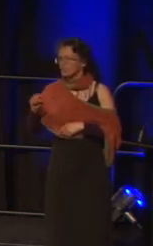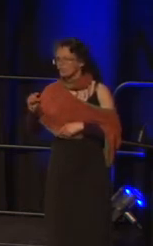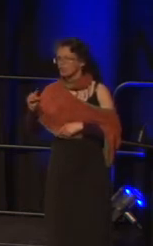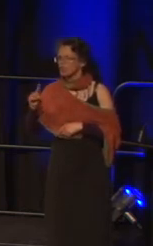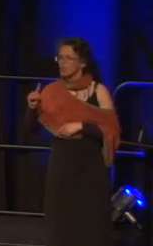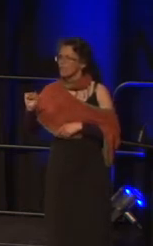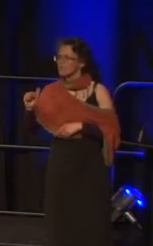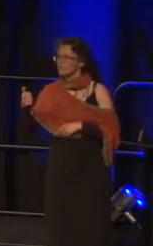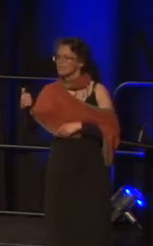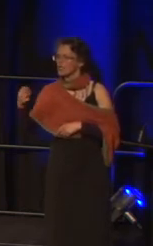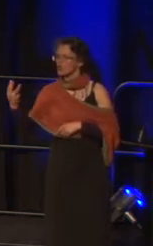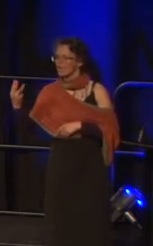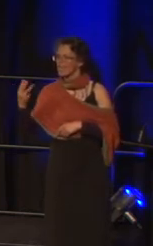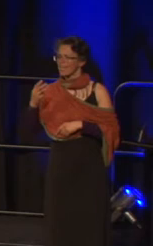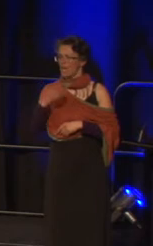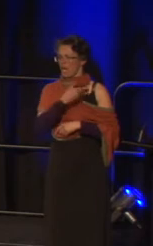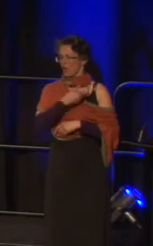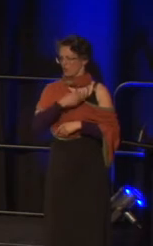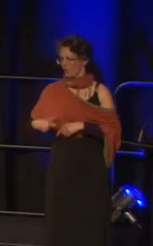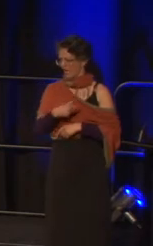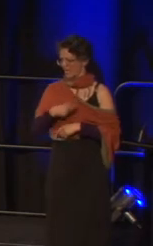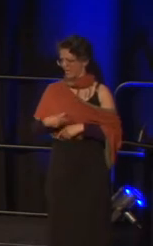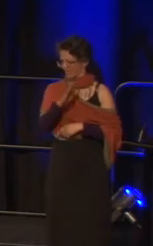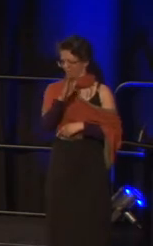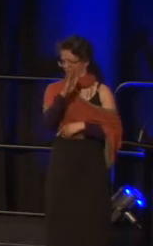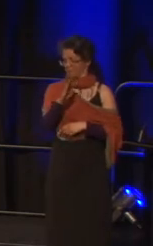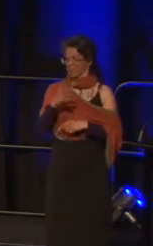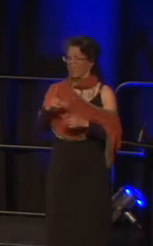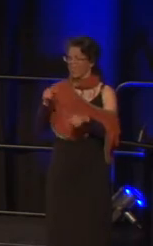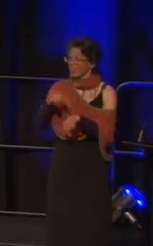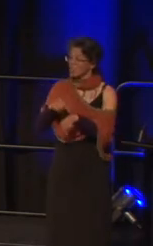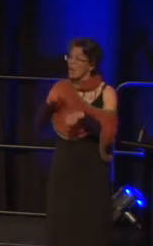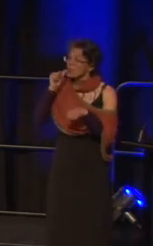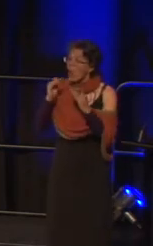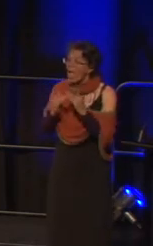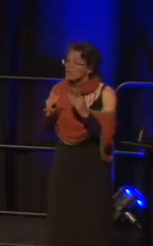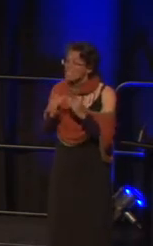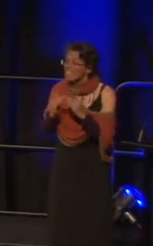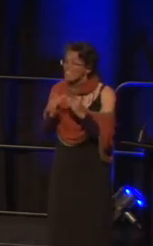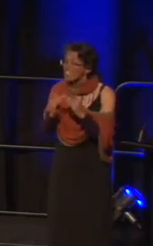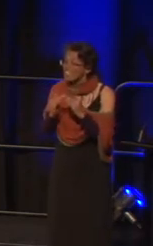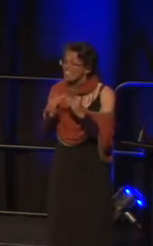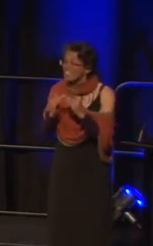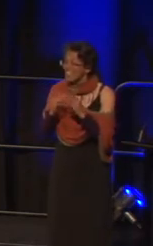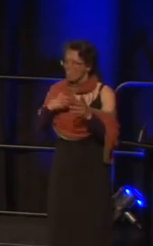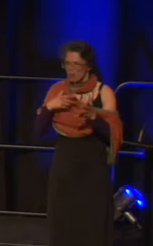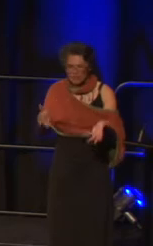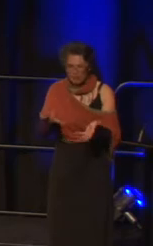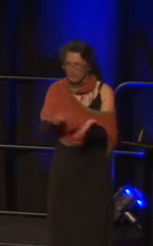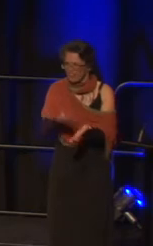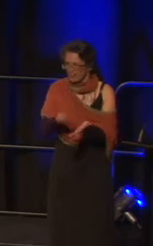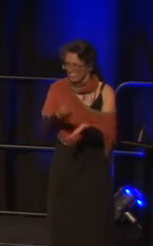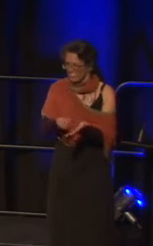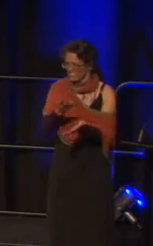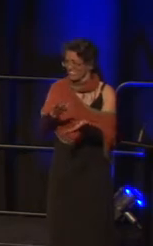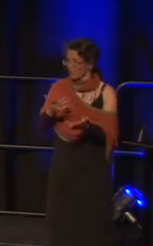63. And he and my mother used to run a housie in those days. Housies were great fundraising things. And so when I was very young, I used to be